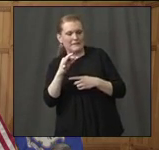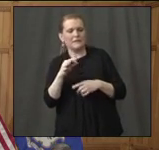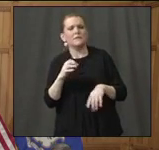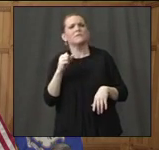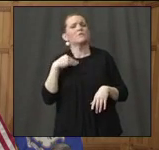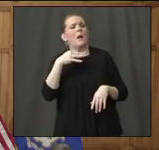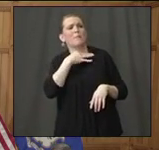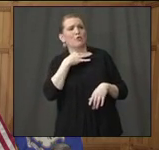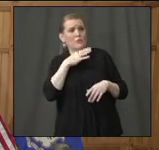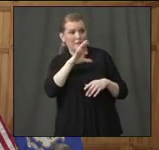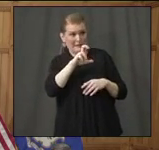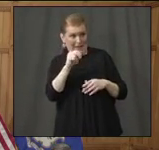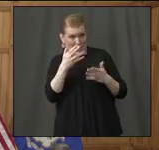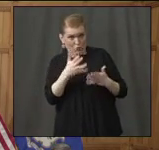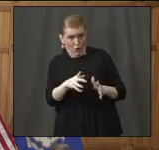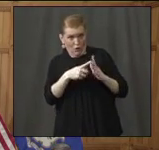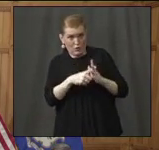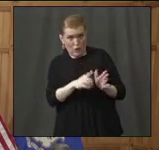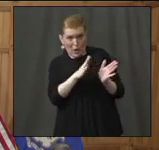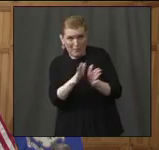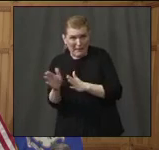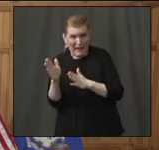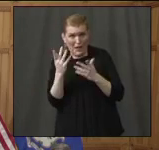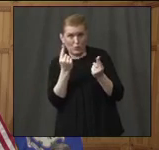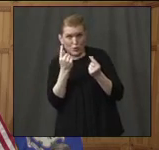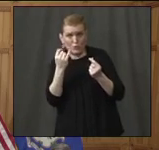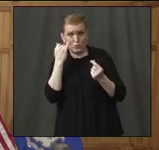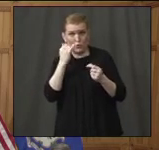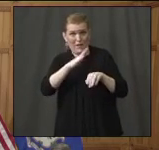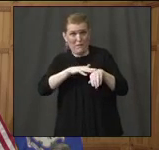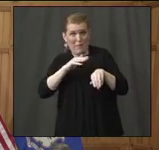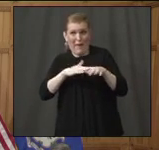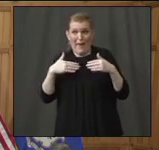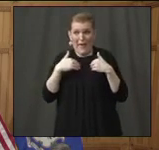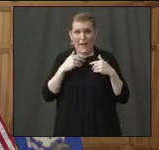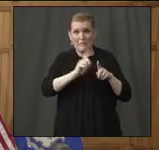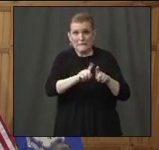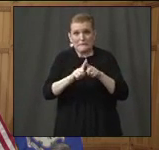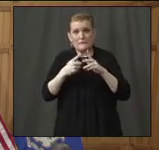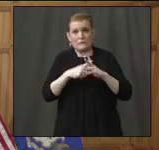that and take care of the pets. Anything?